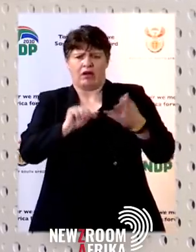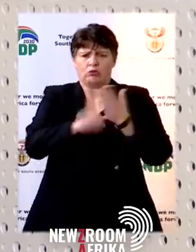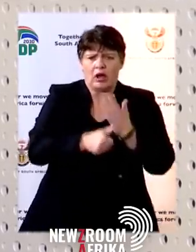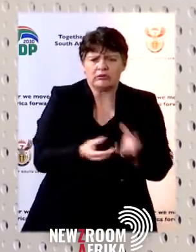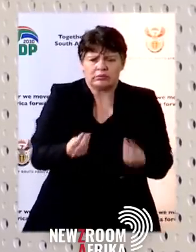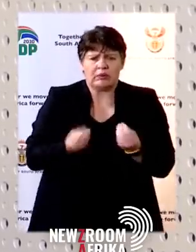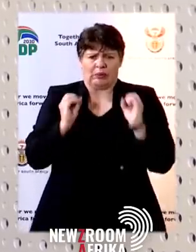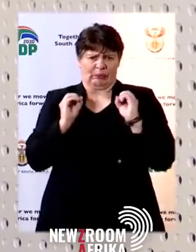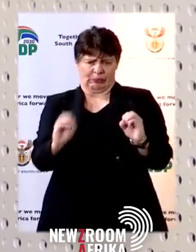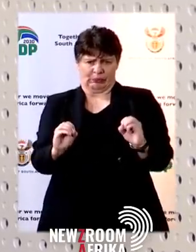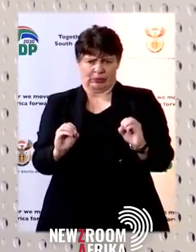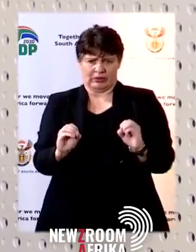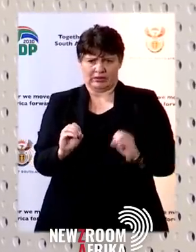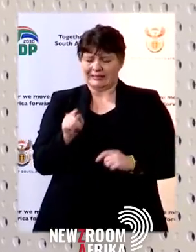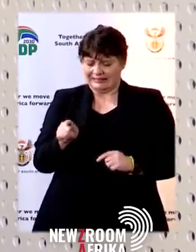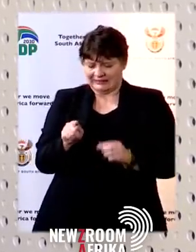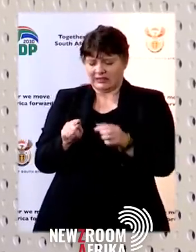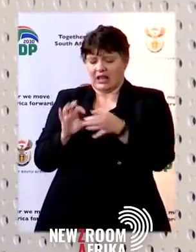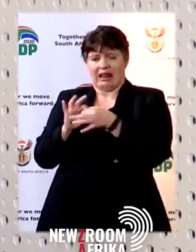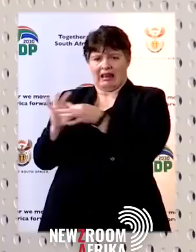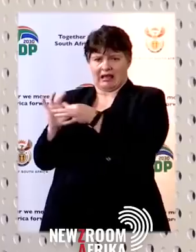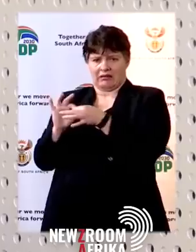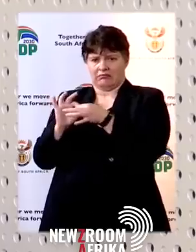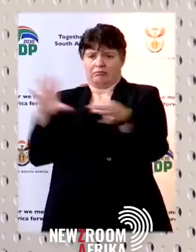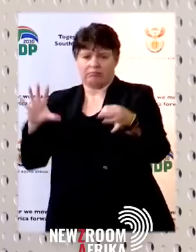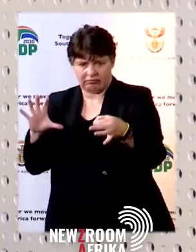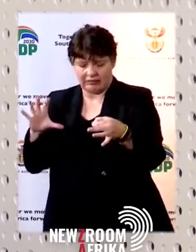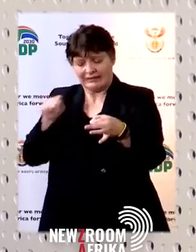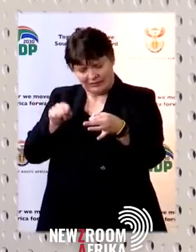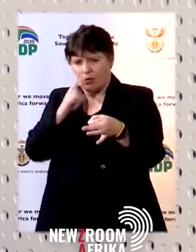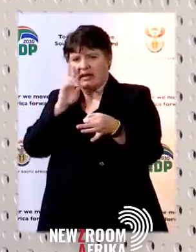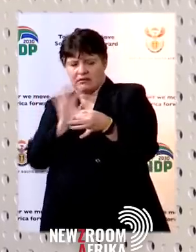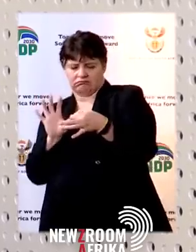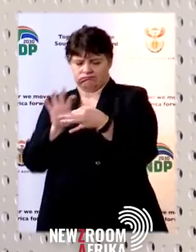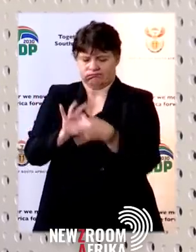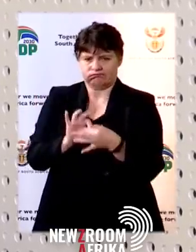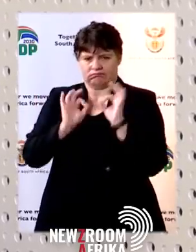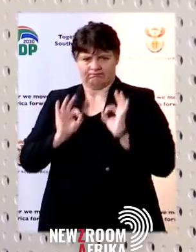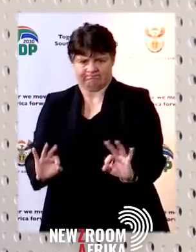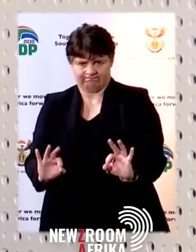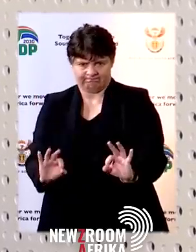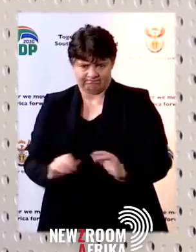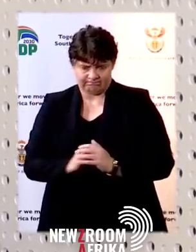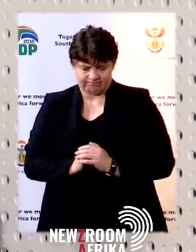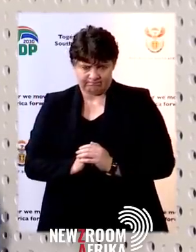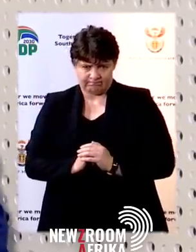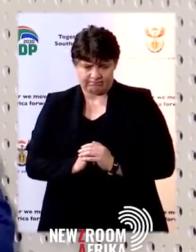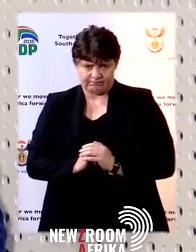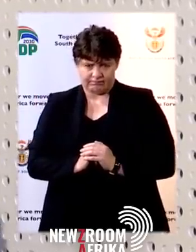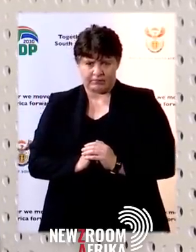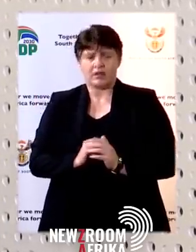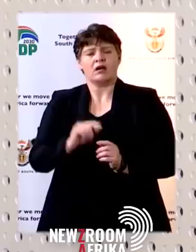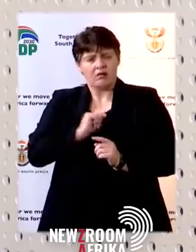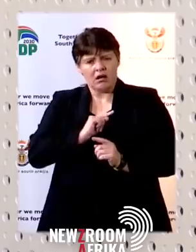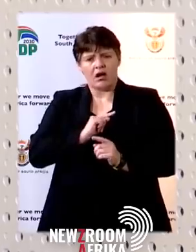This is the missing link that needs to be closed in the system. Our teams are working closely with the